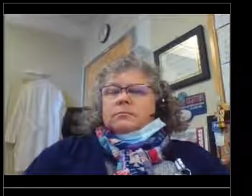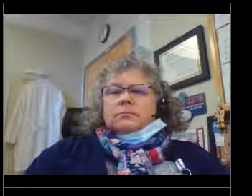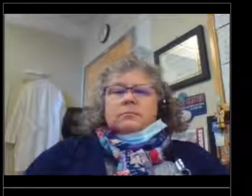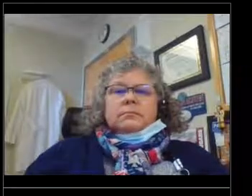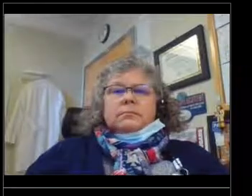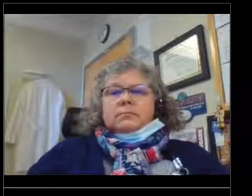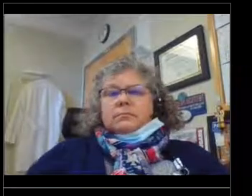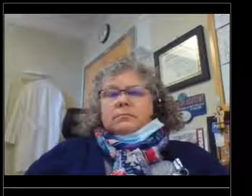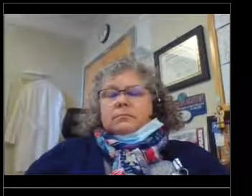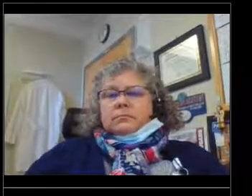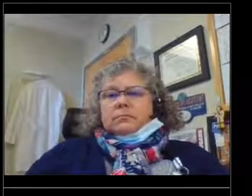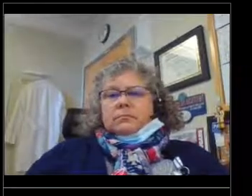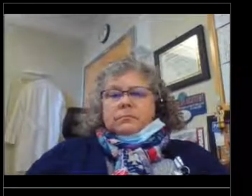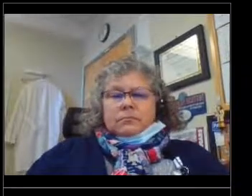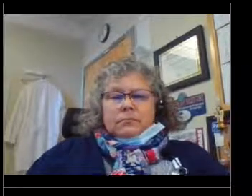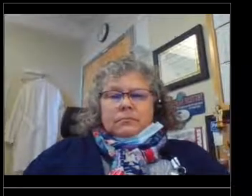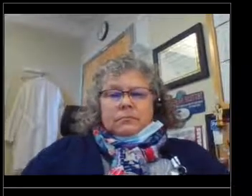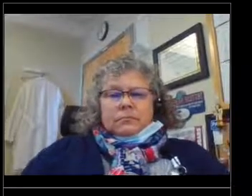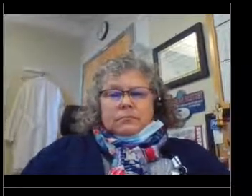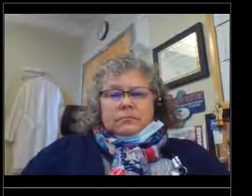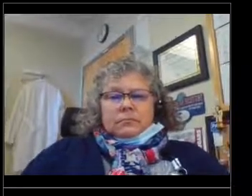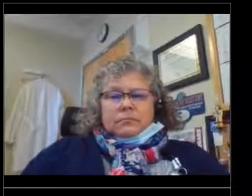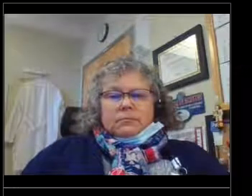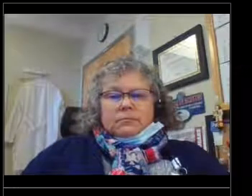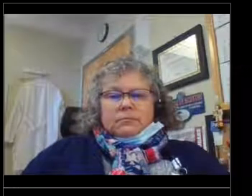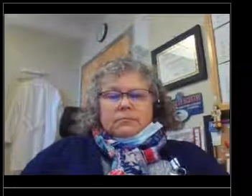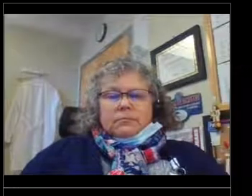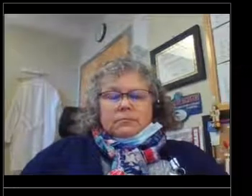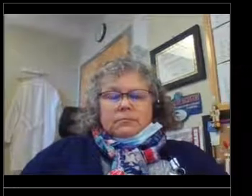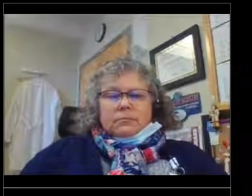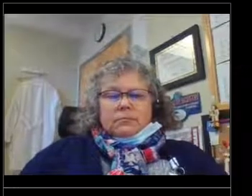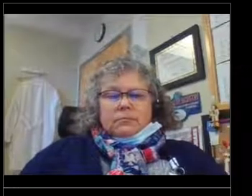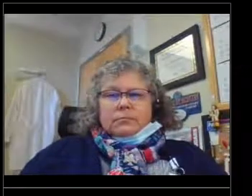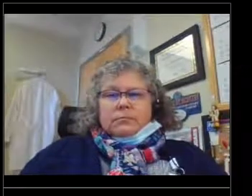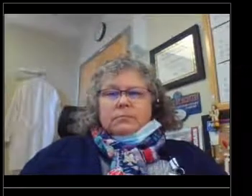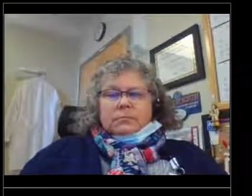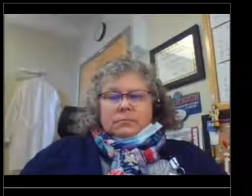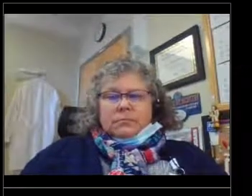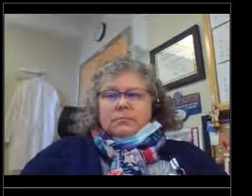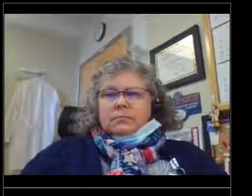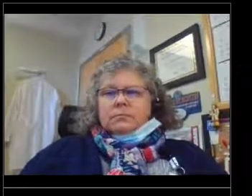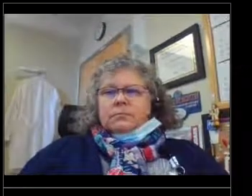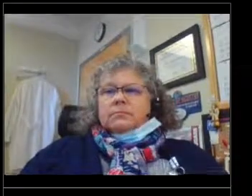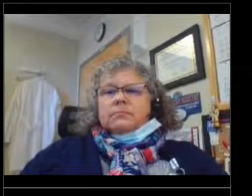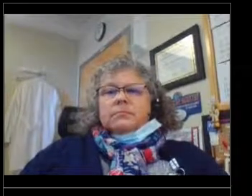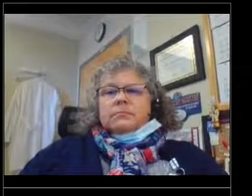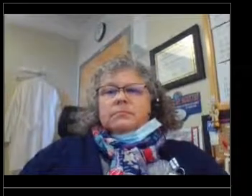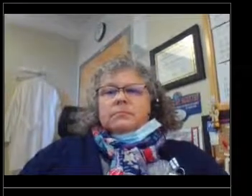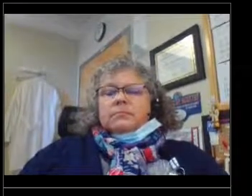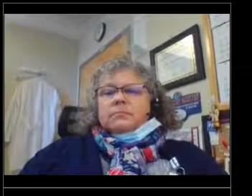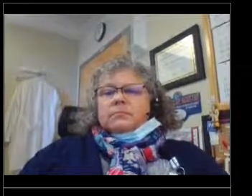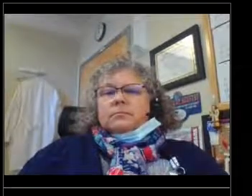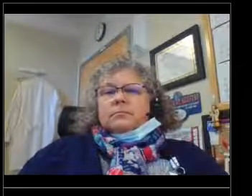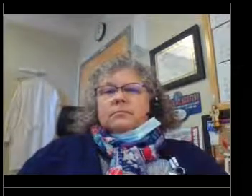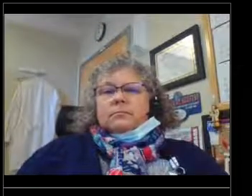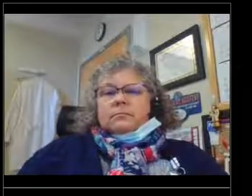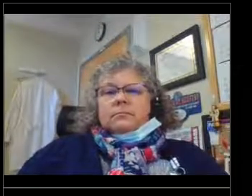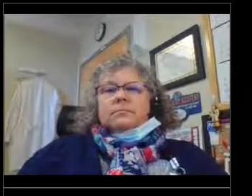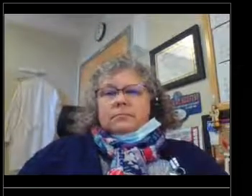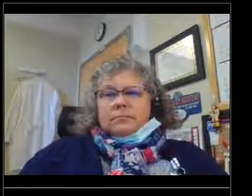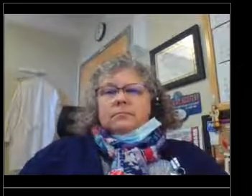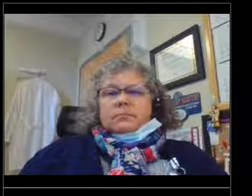And we've discussed this, and I think, does anybody have a recollection of where our discussion